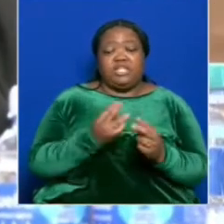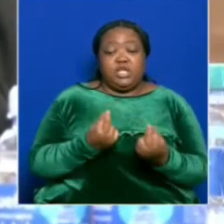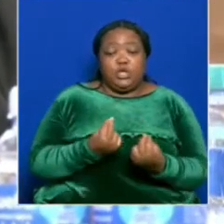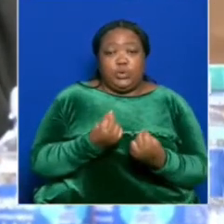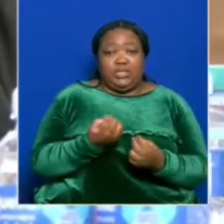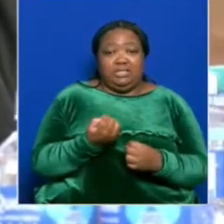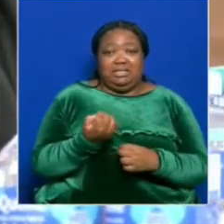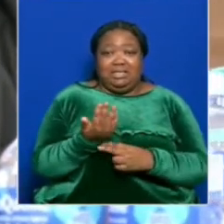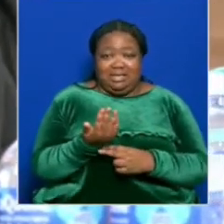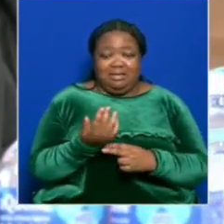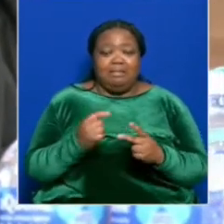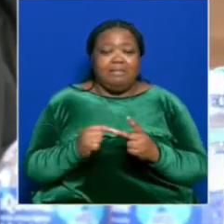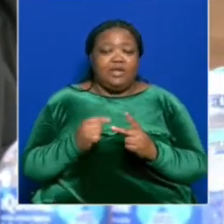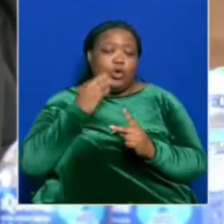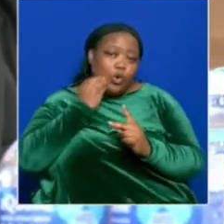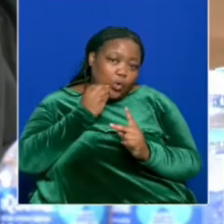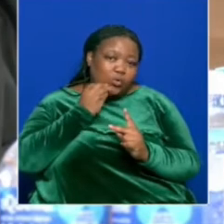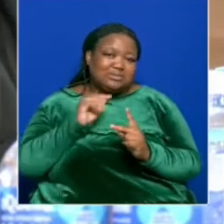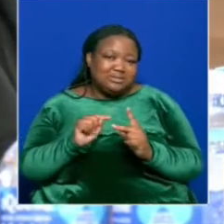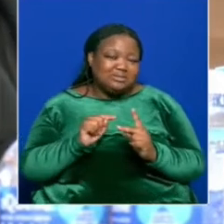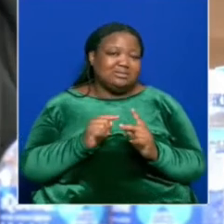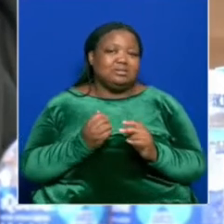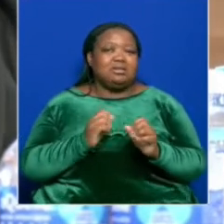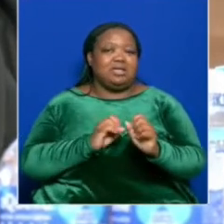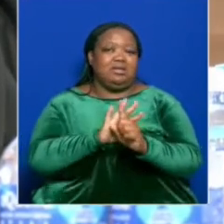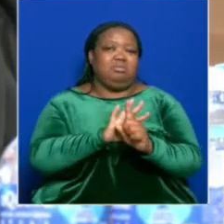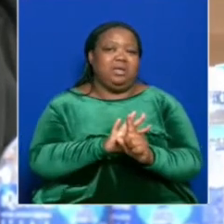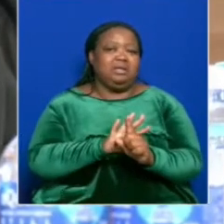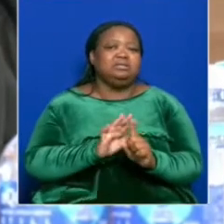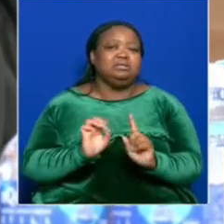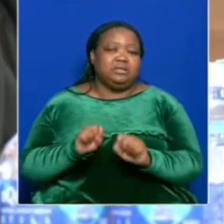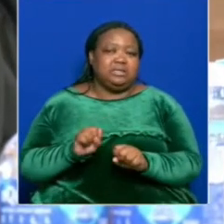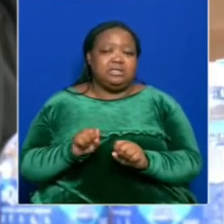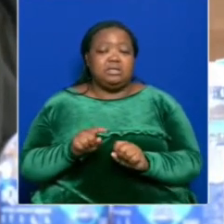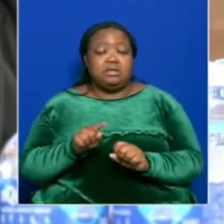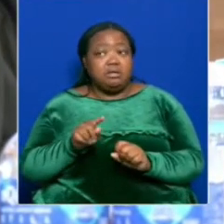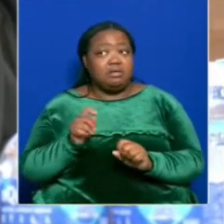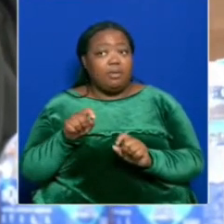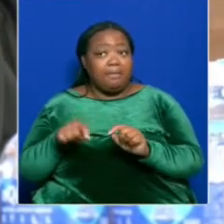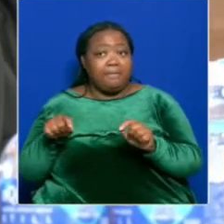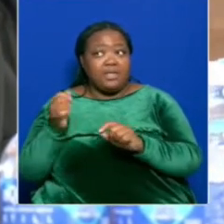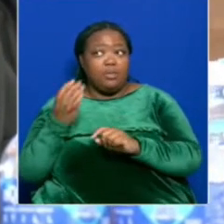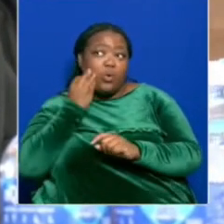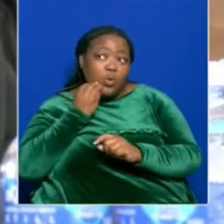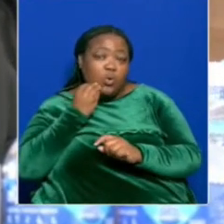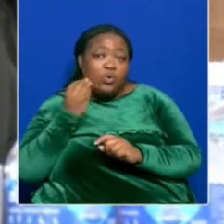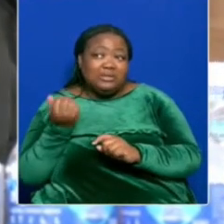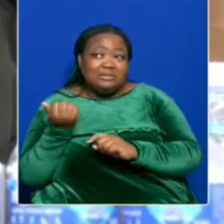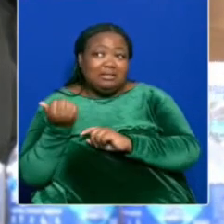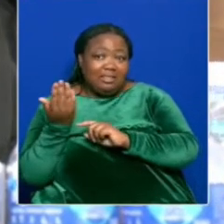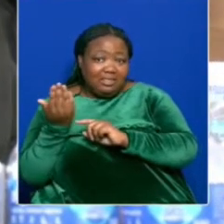influencing the old one, because if those who were appointed under the old tender would not have qualified under the new